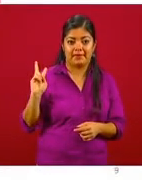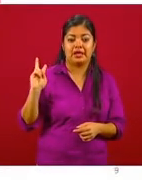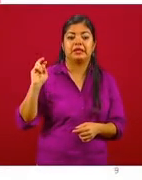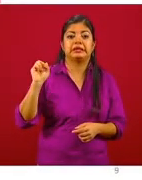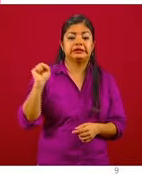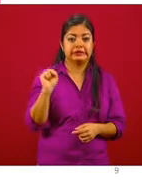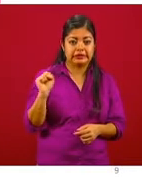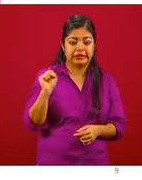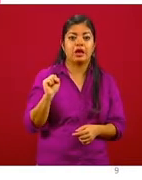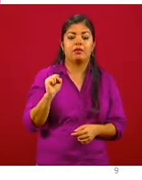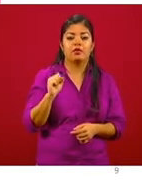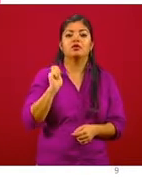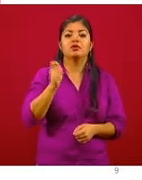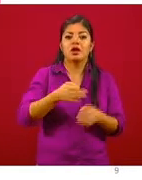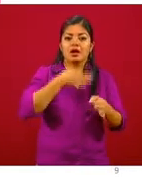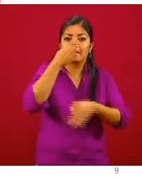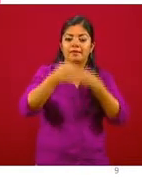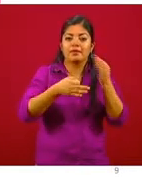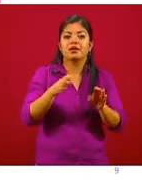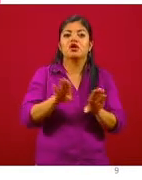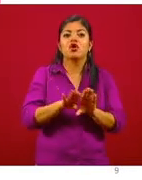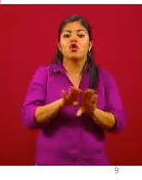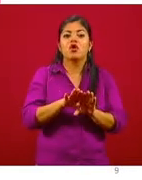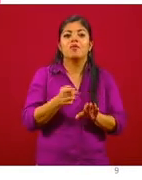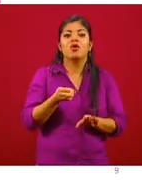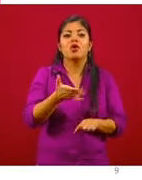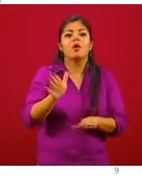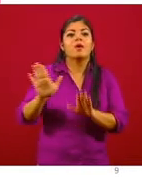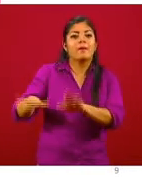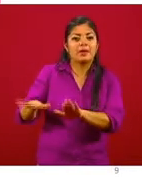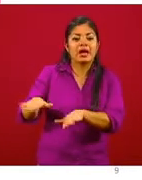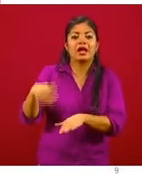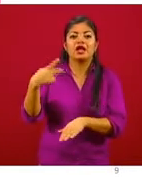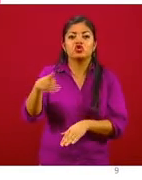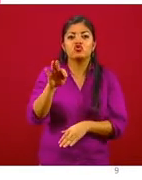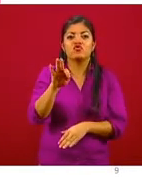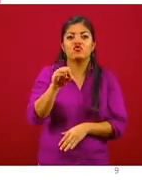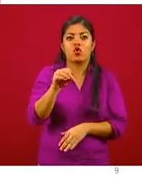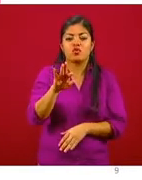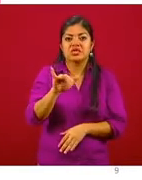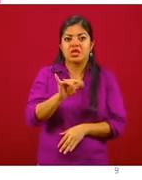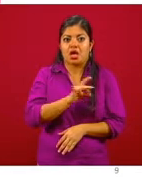As well, this past weekend, we carried out a campaign.